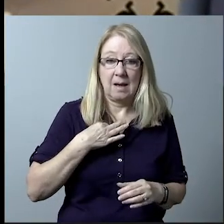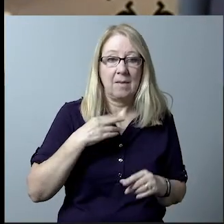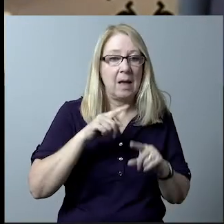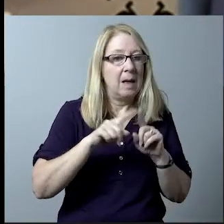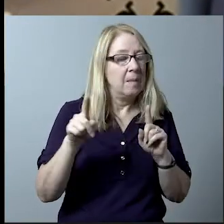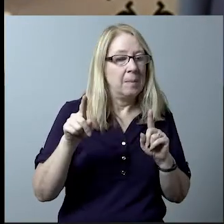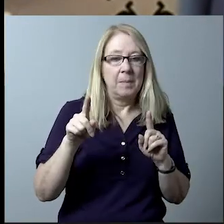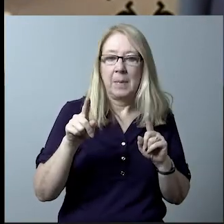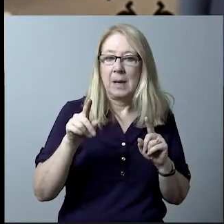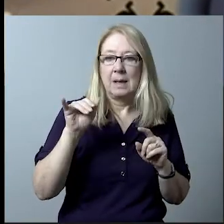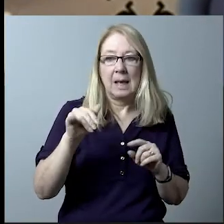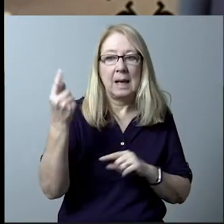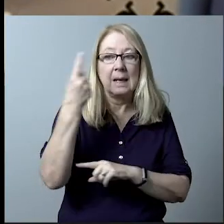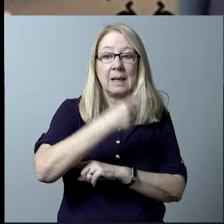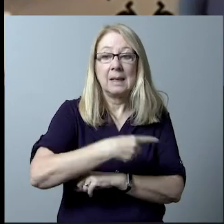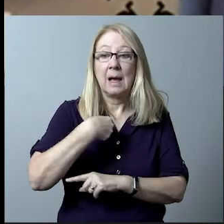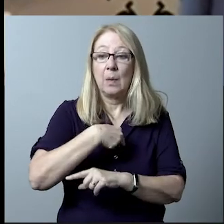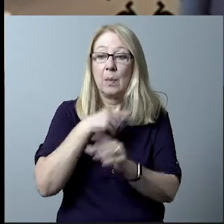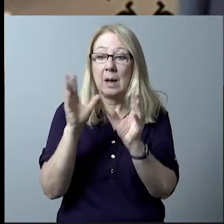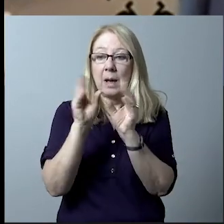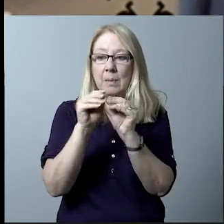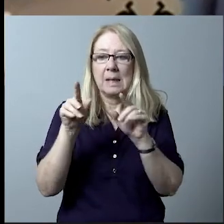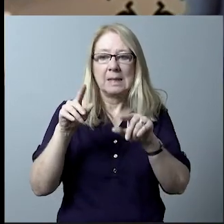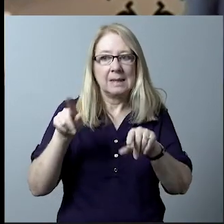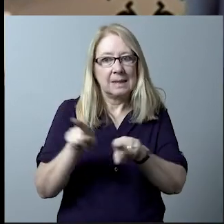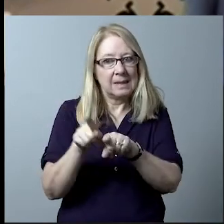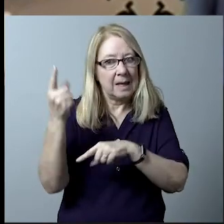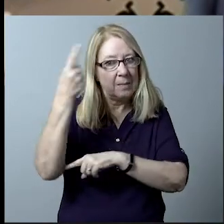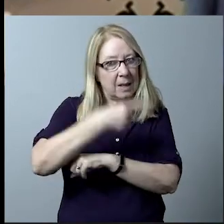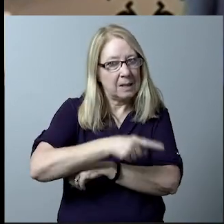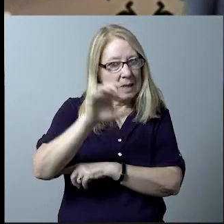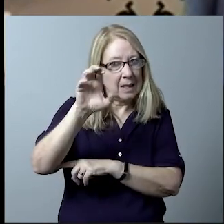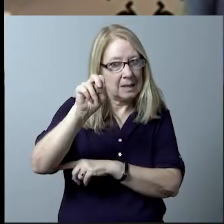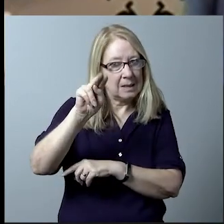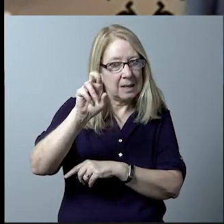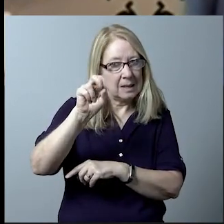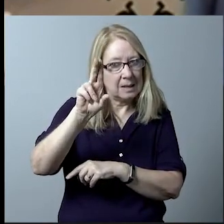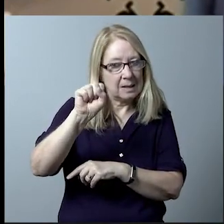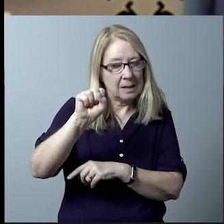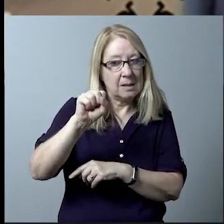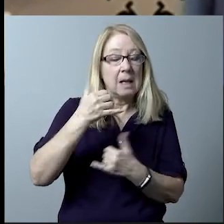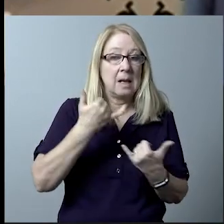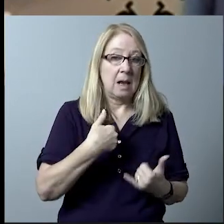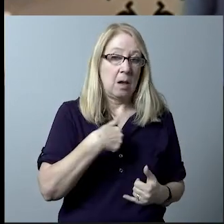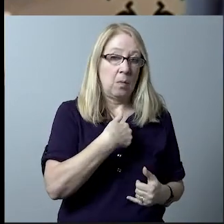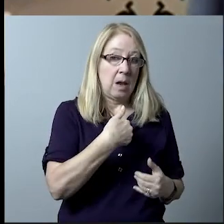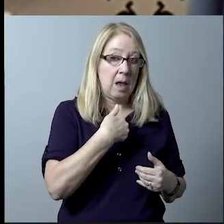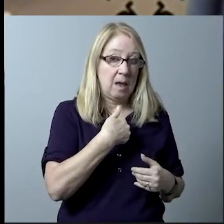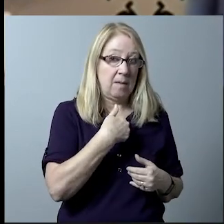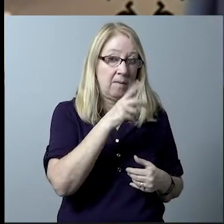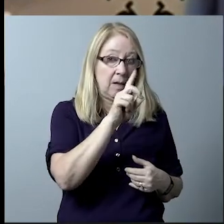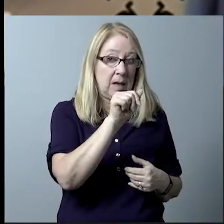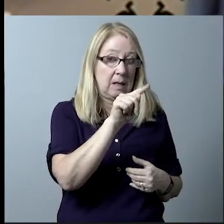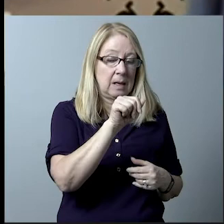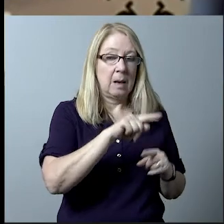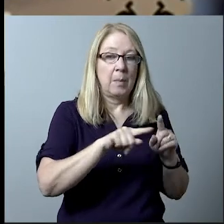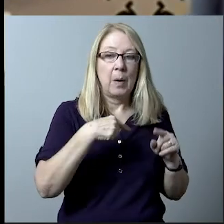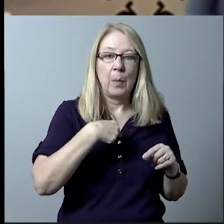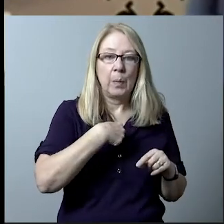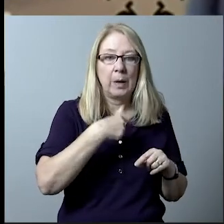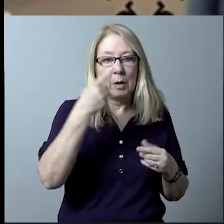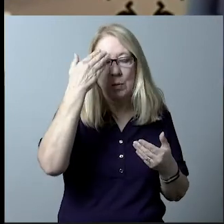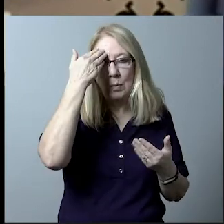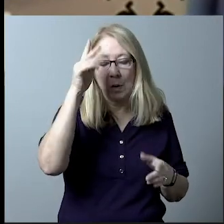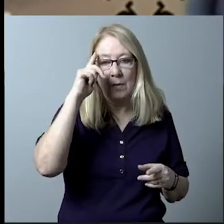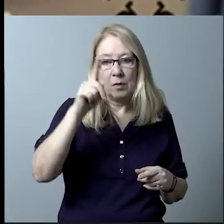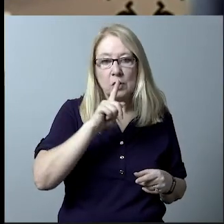staff, but the day the Regents meeting happened was the same day census date came. So until census data is available, we can't